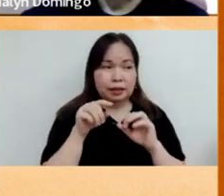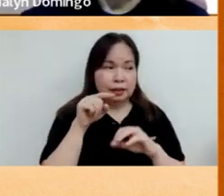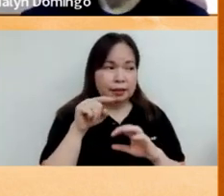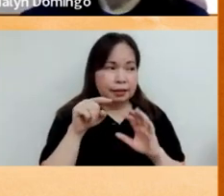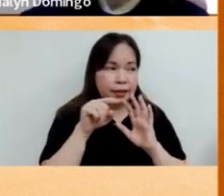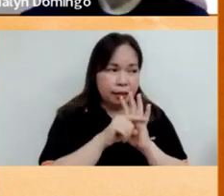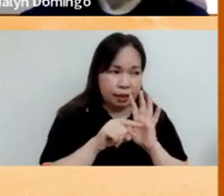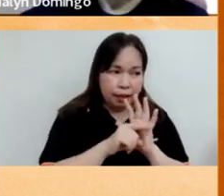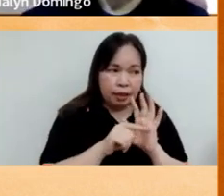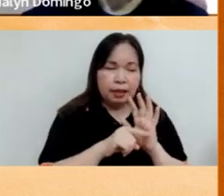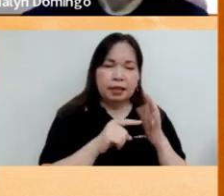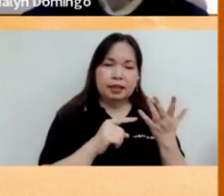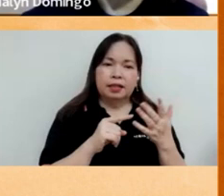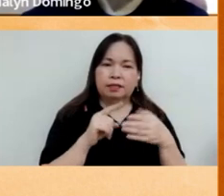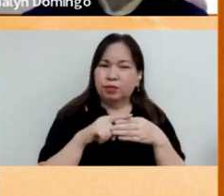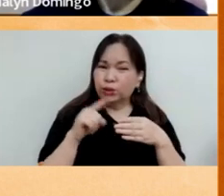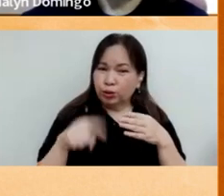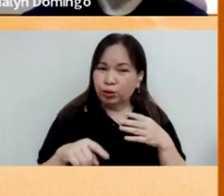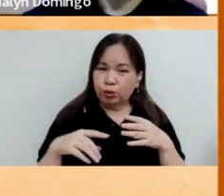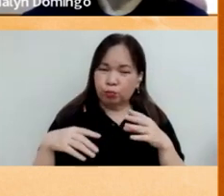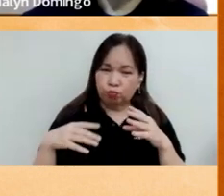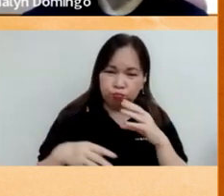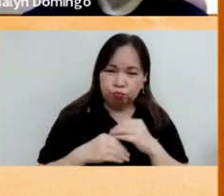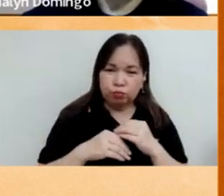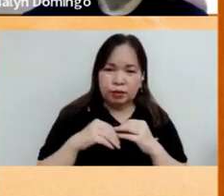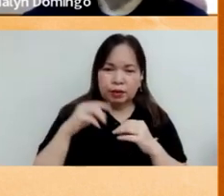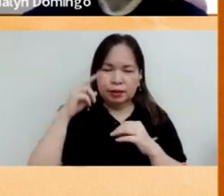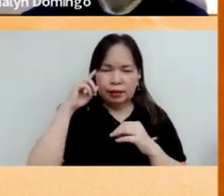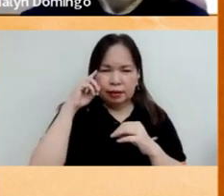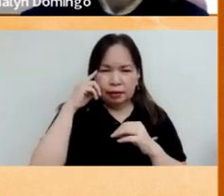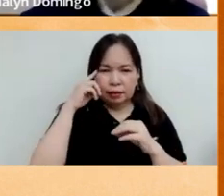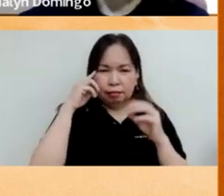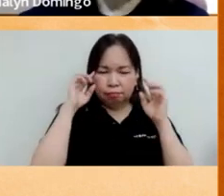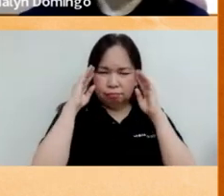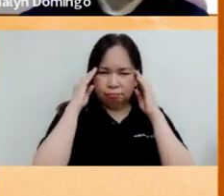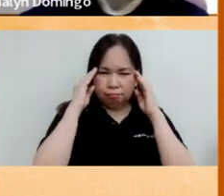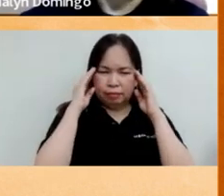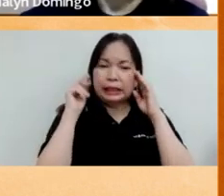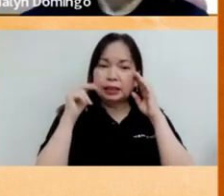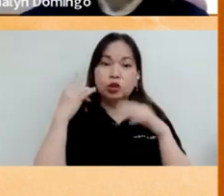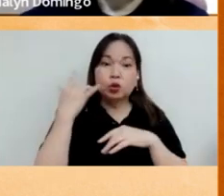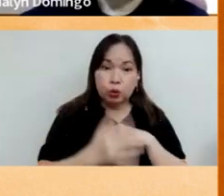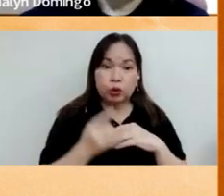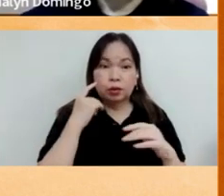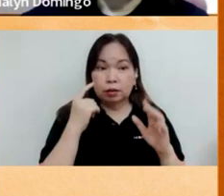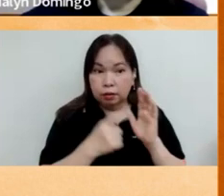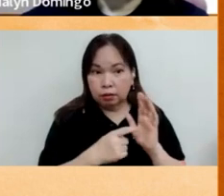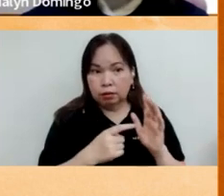with anxiety disorders highlight the need for early and effective assessment and intervention.